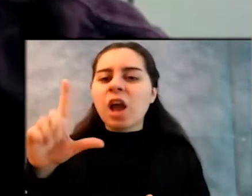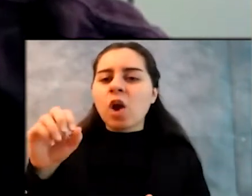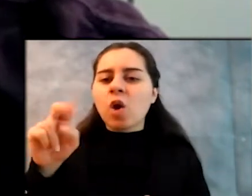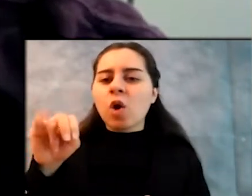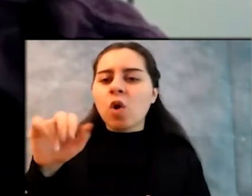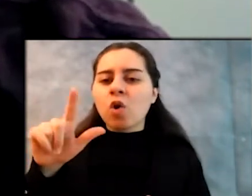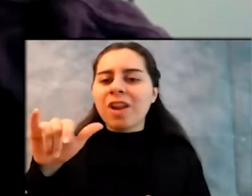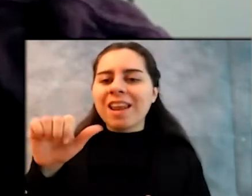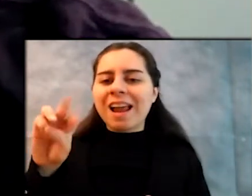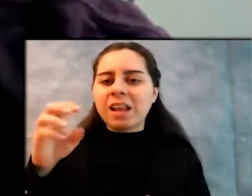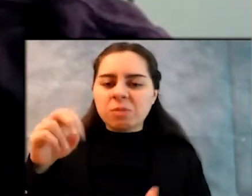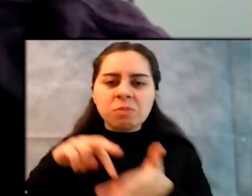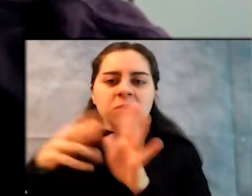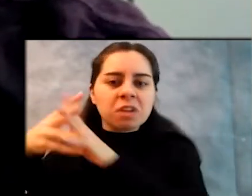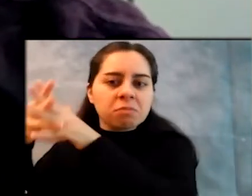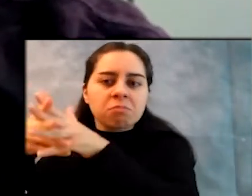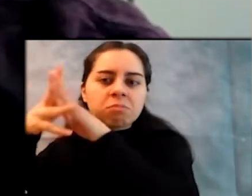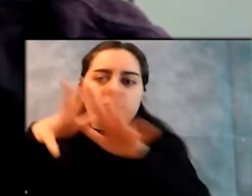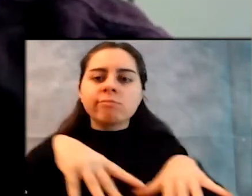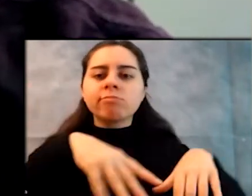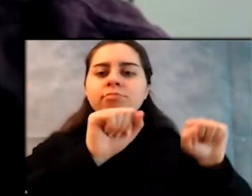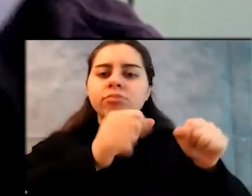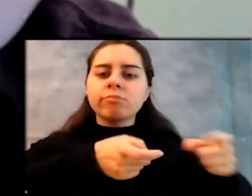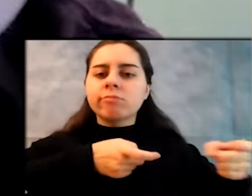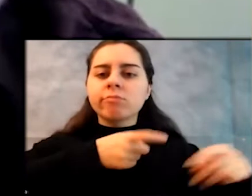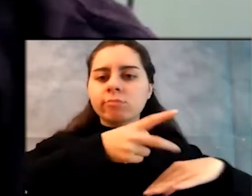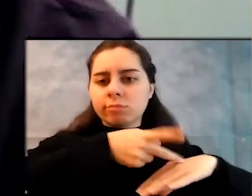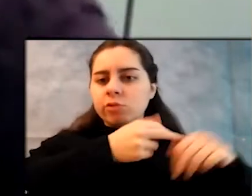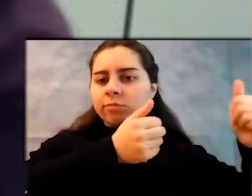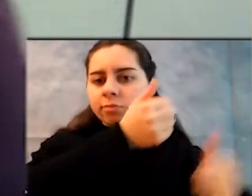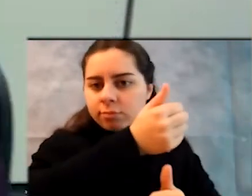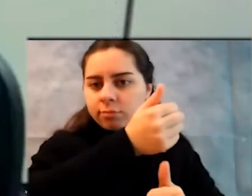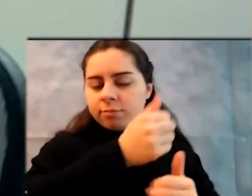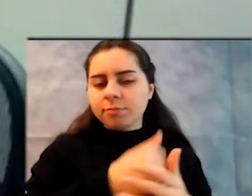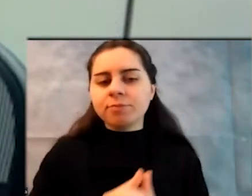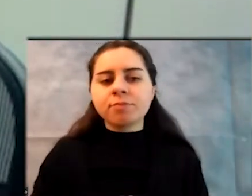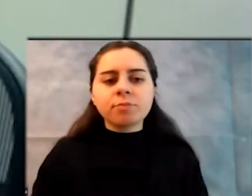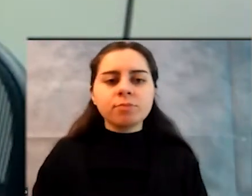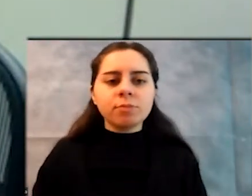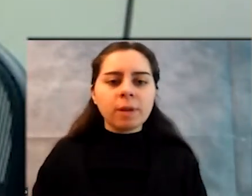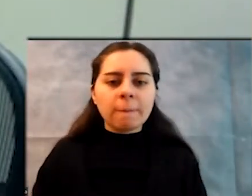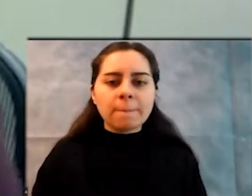as important questions regarding narrative, historical memory, and belonging.